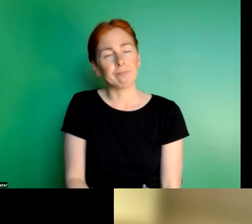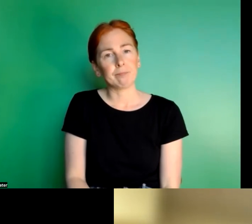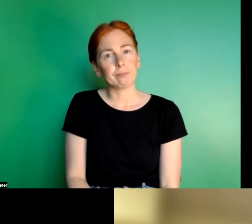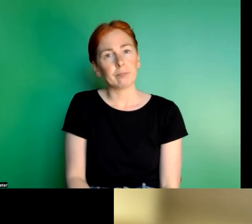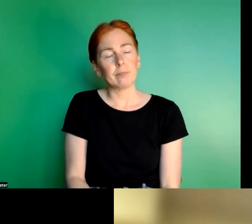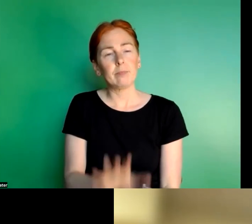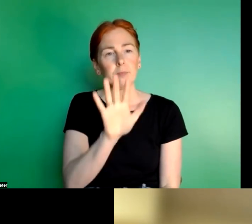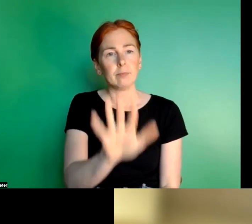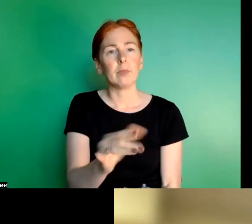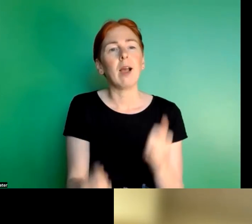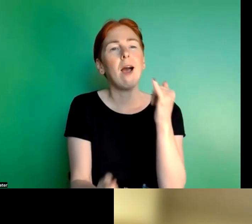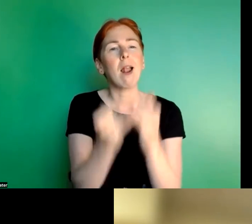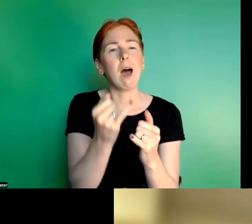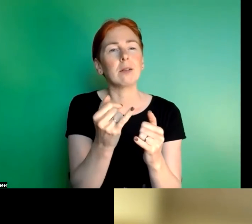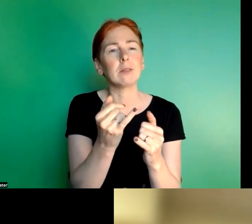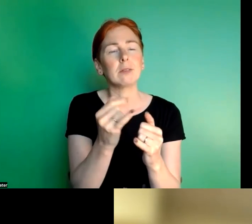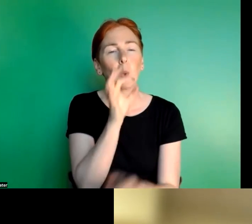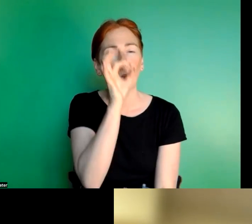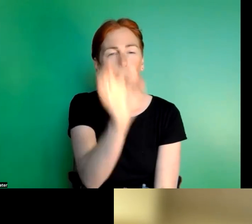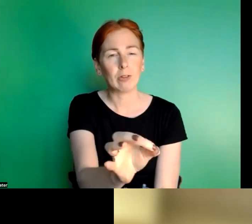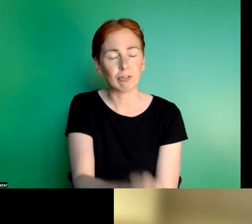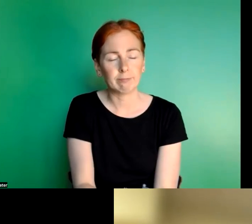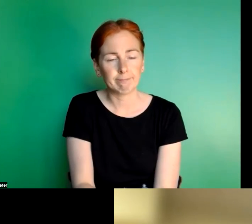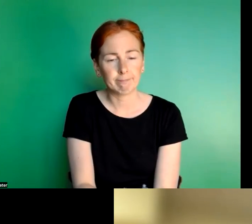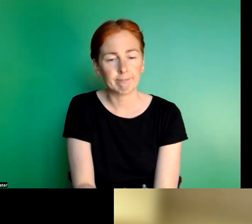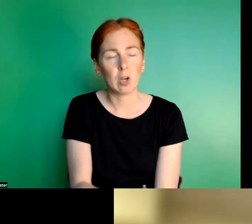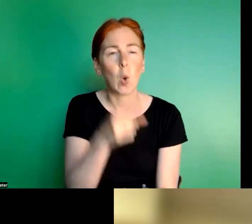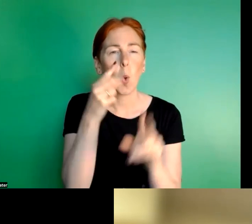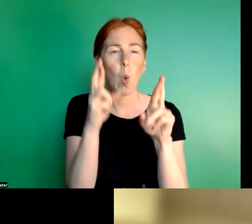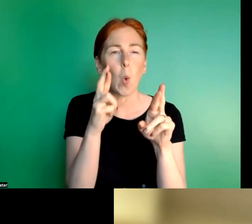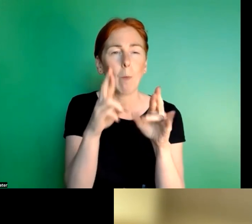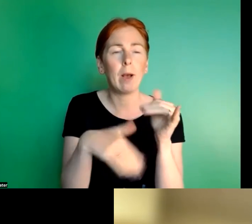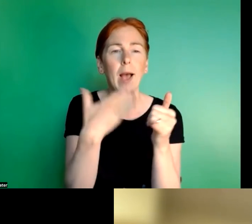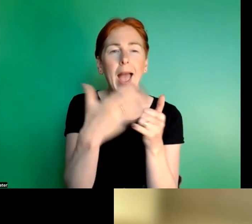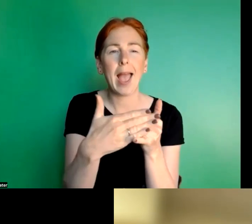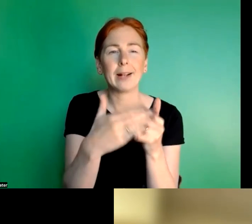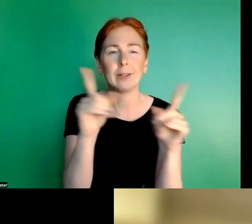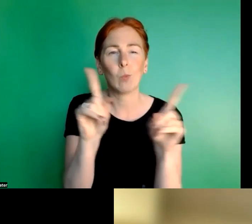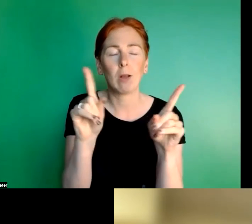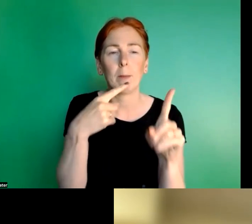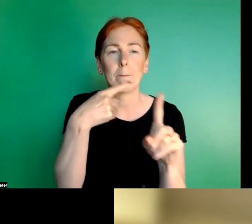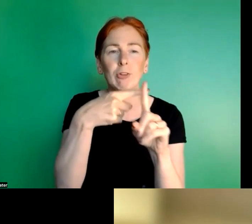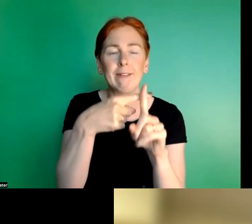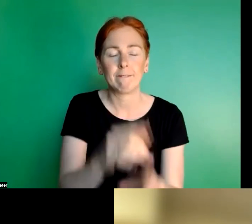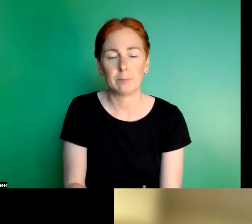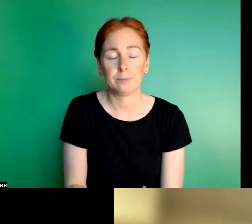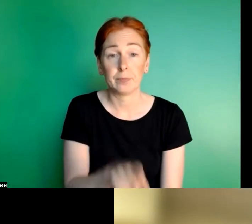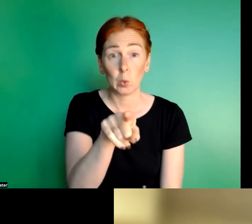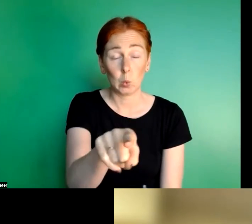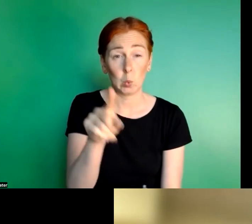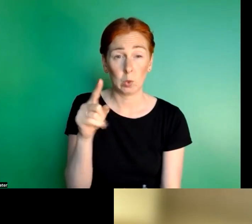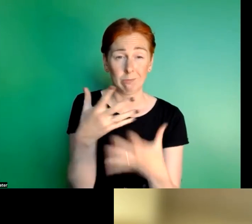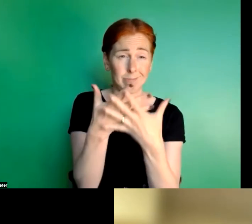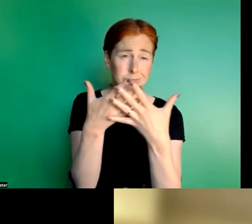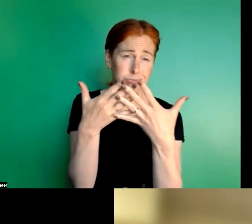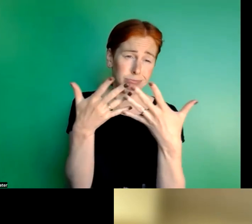on a positive note. You will see lots of patients in your clinics, and I'm wondering, when you see those patients that are